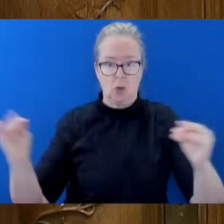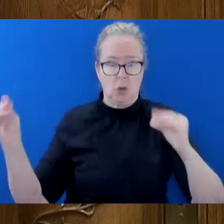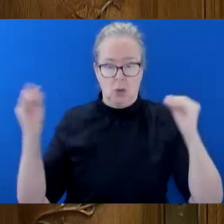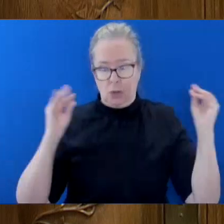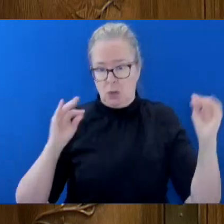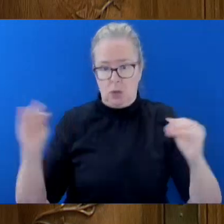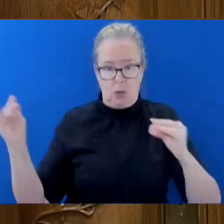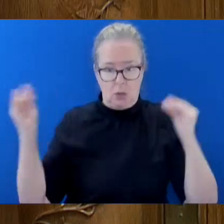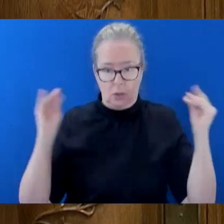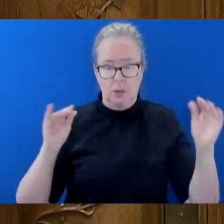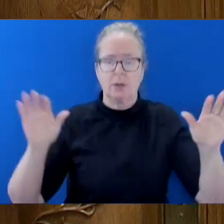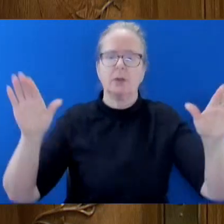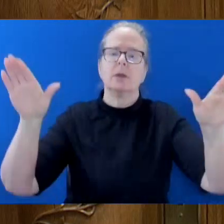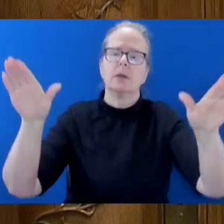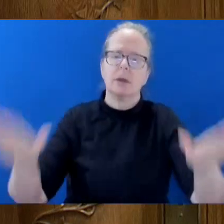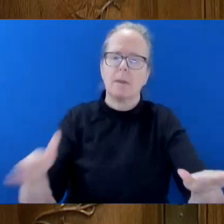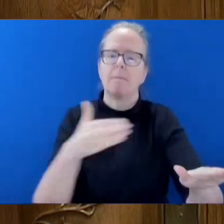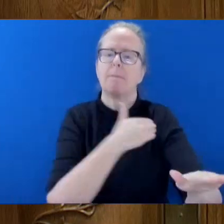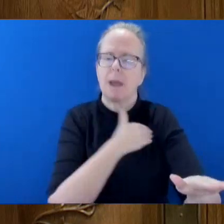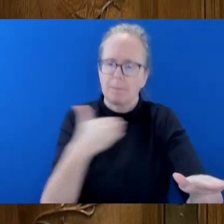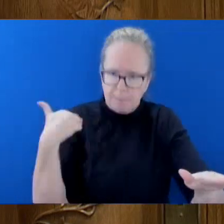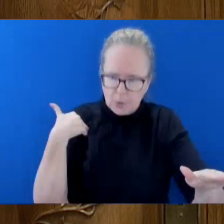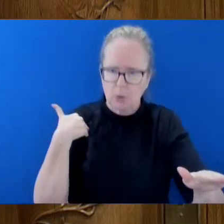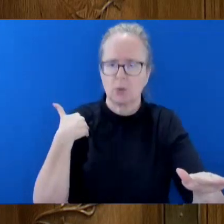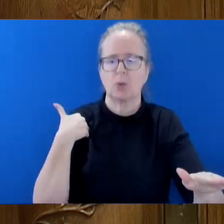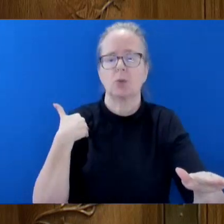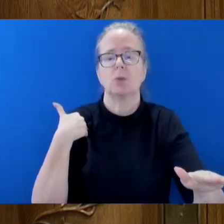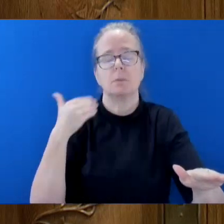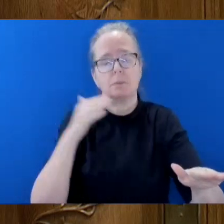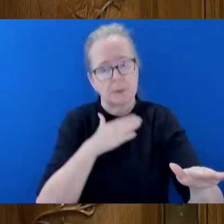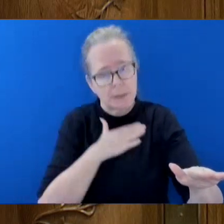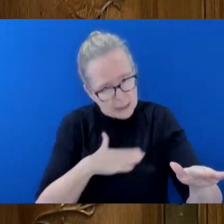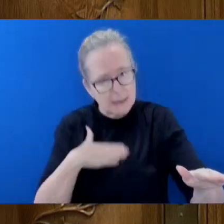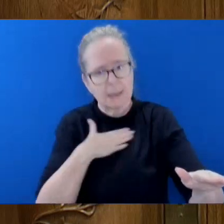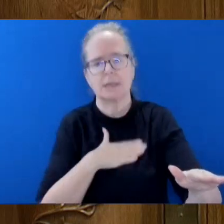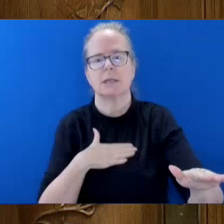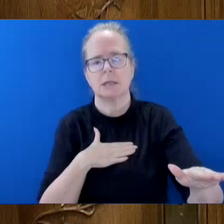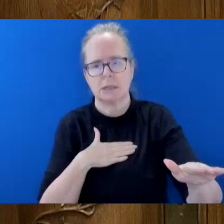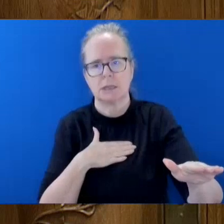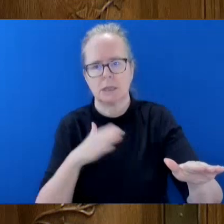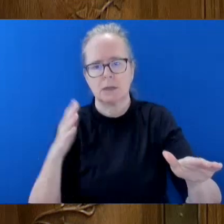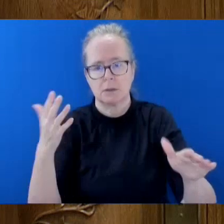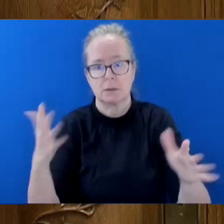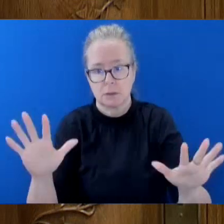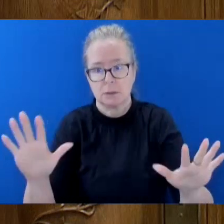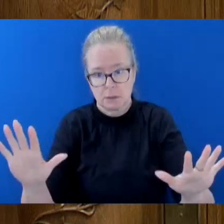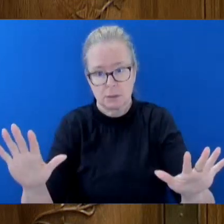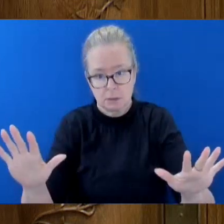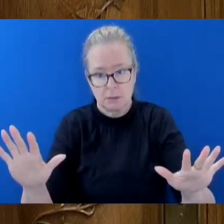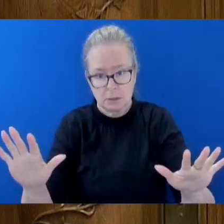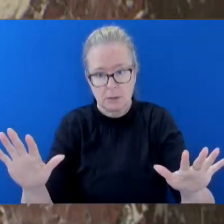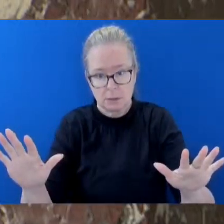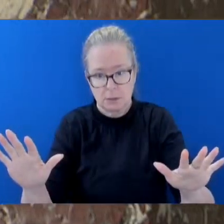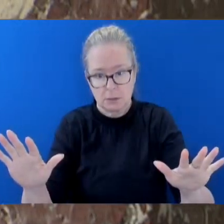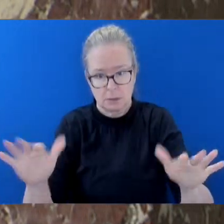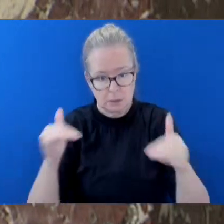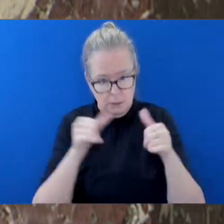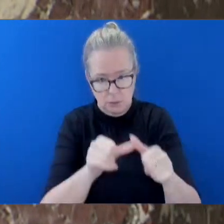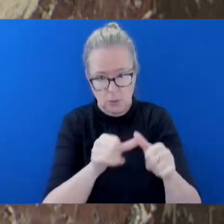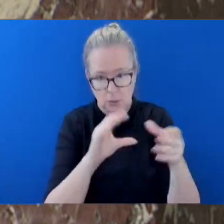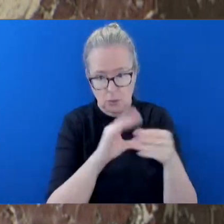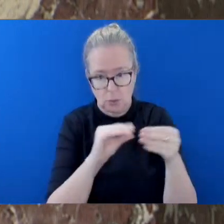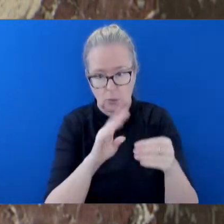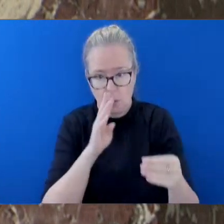Members, please. Members, order. Minister will continue. And that